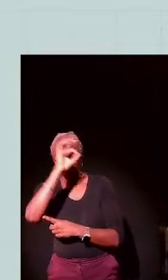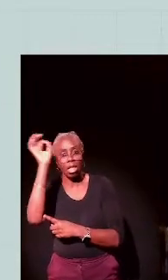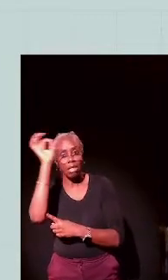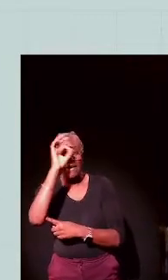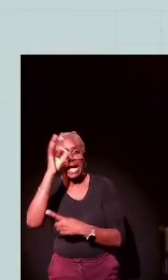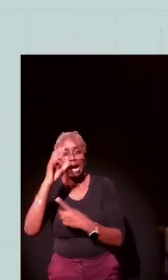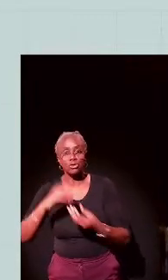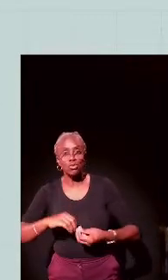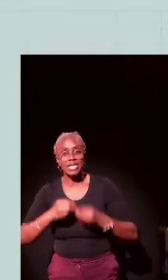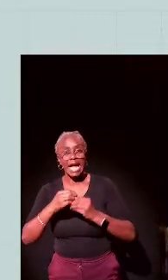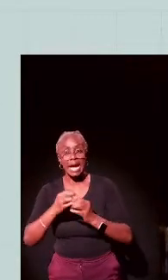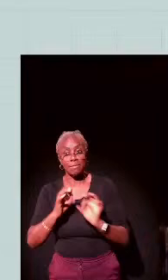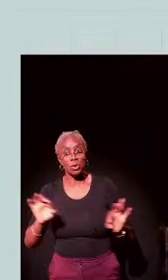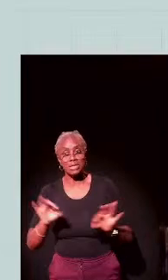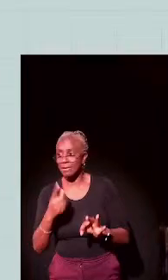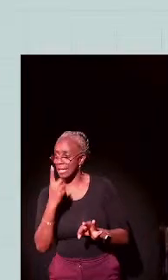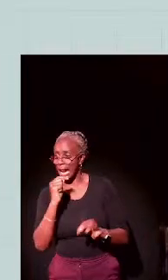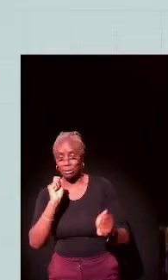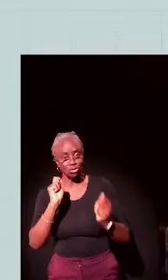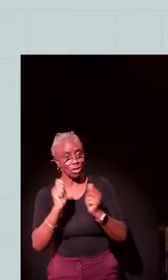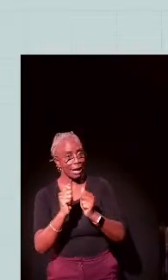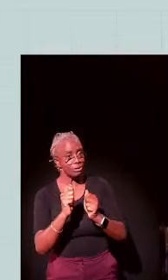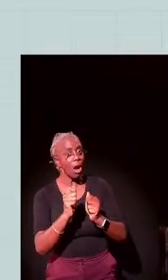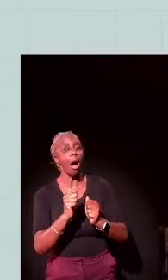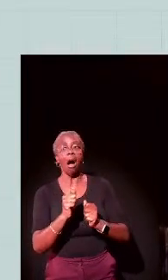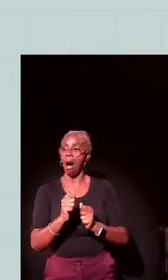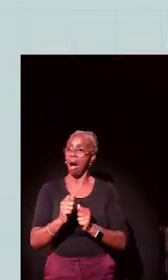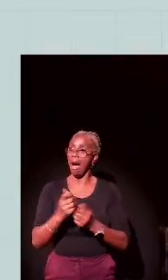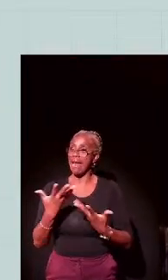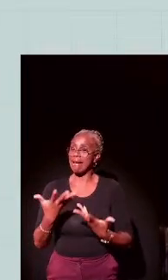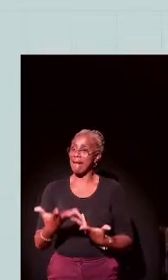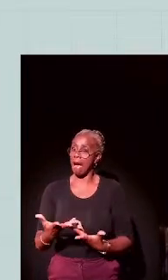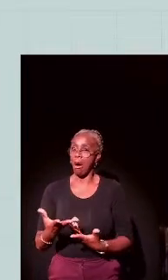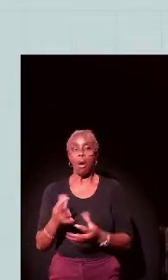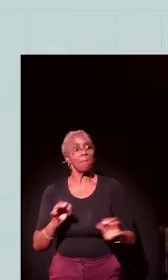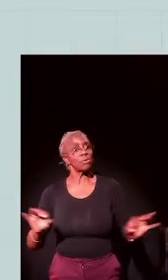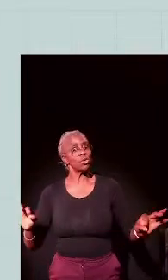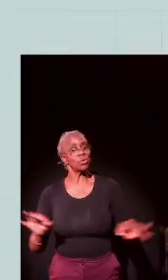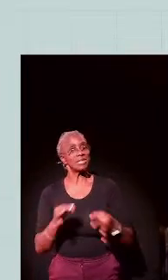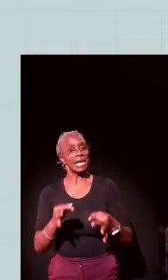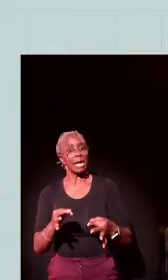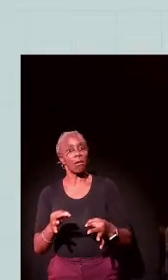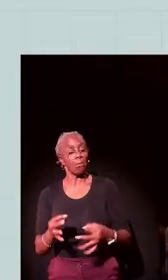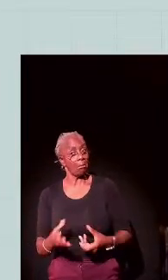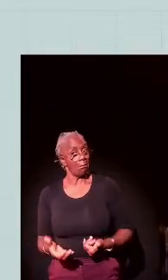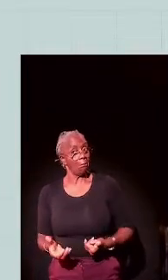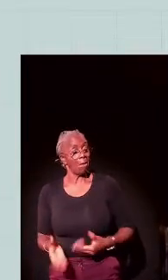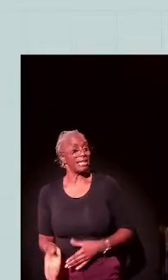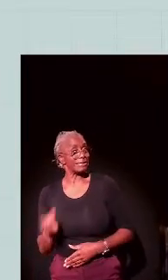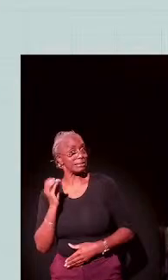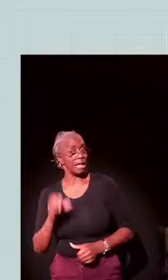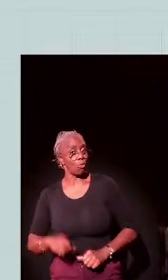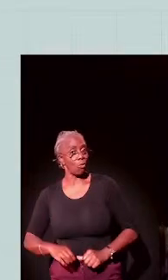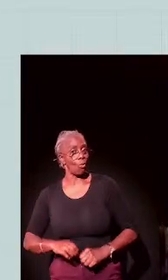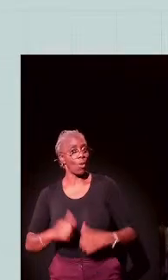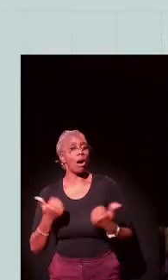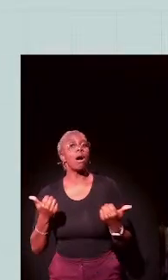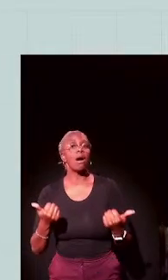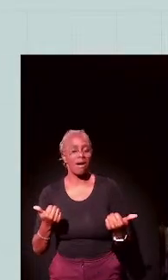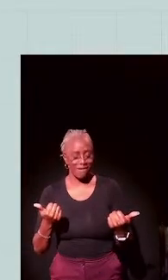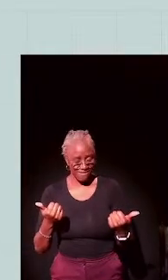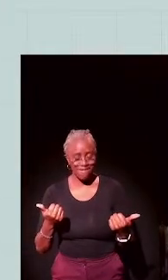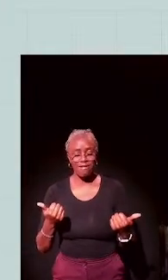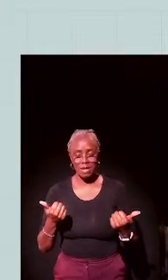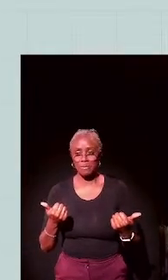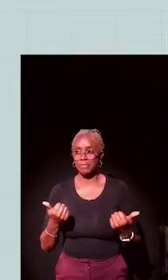with it and make it sound good, hopefully, in the process. So the demonstration really is a simple